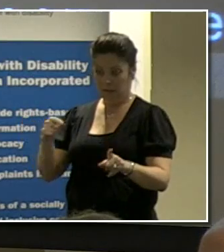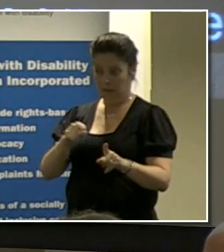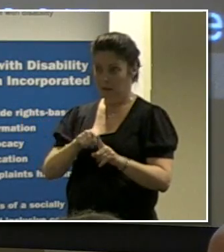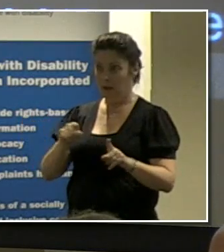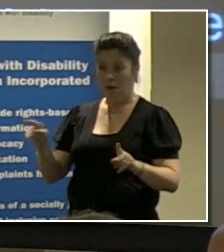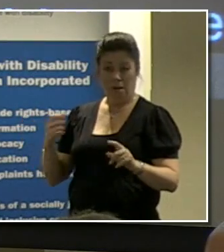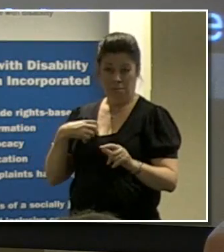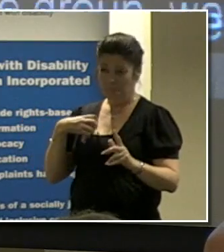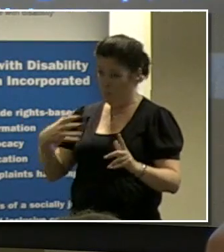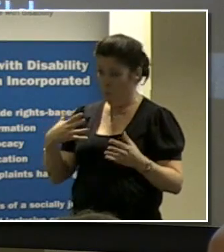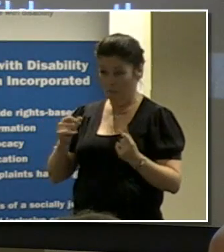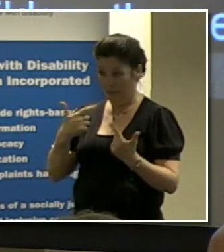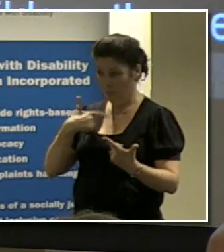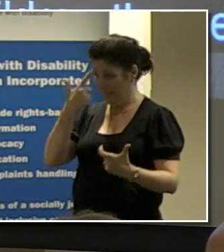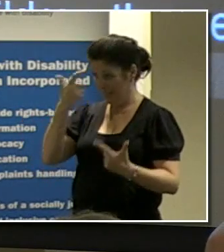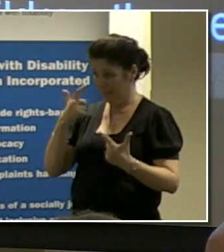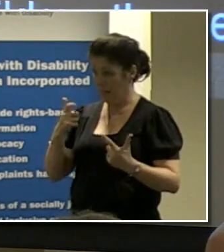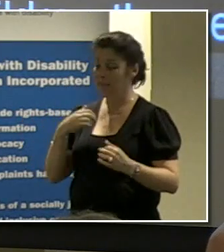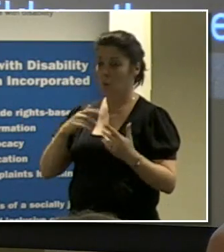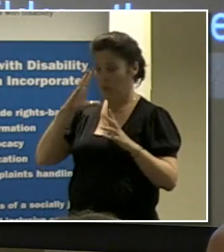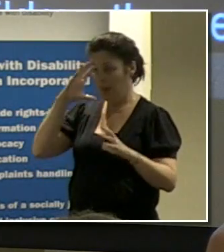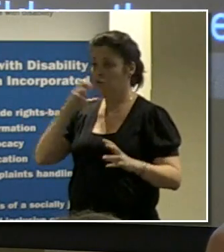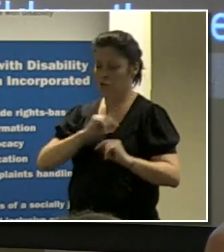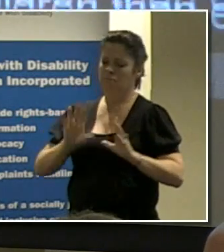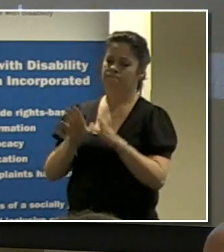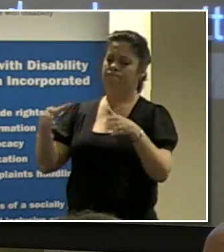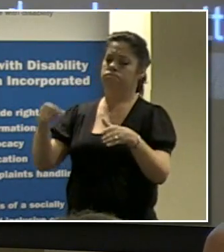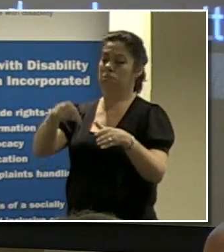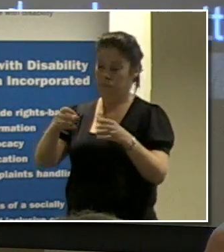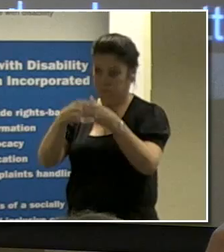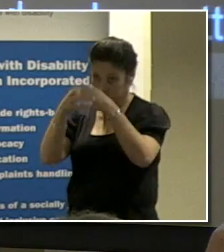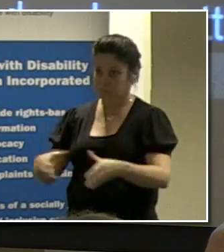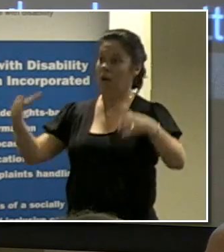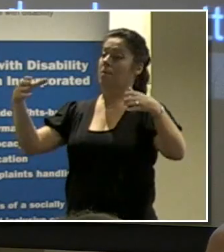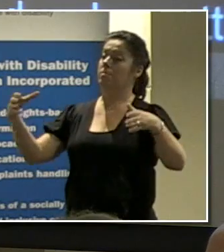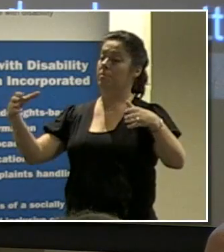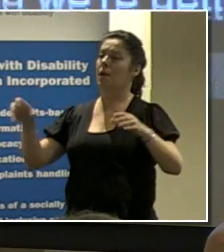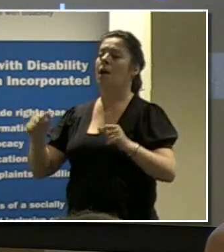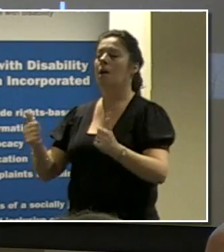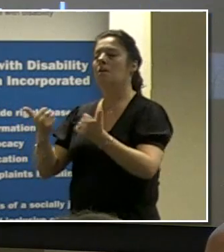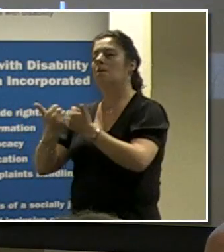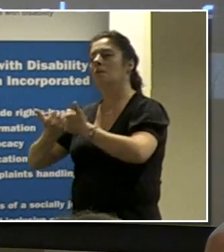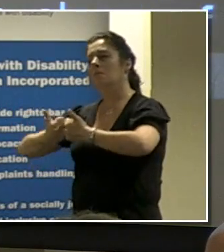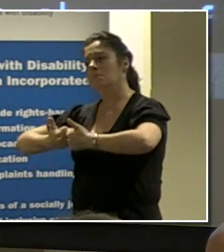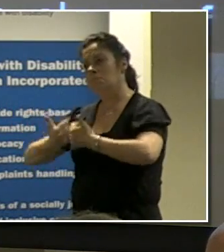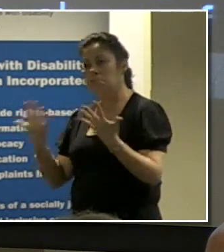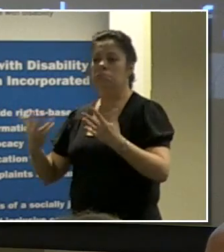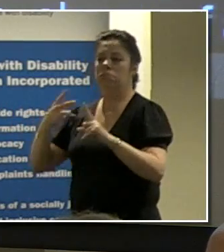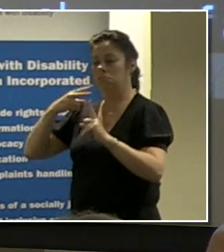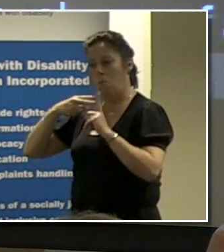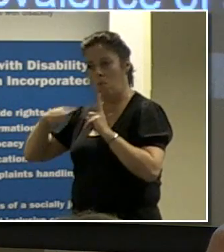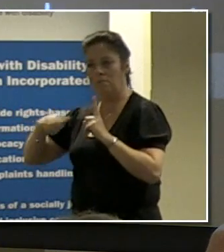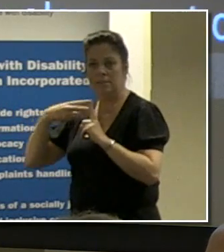we expected. And we're getting a much greater prevalence of autism and development delay in